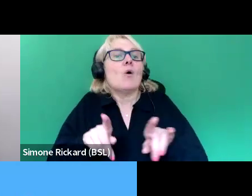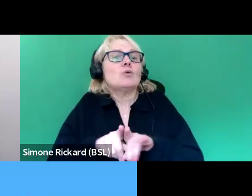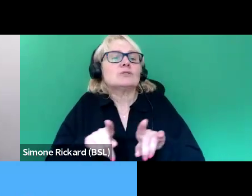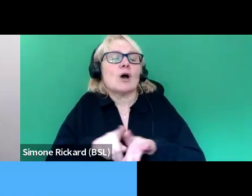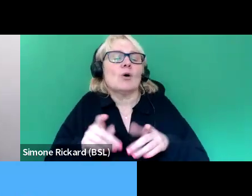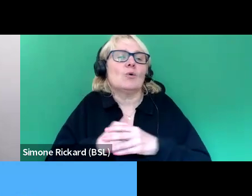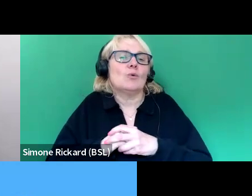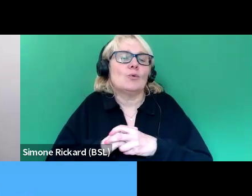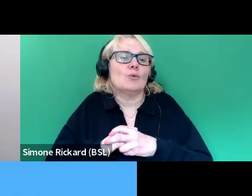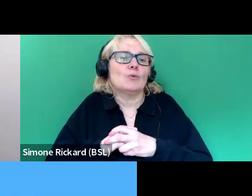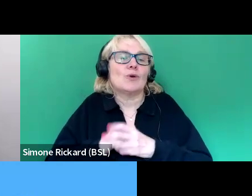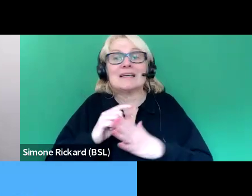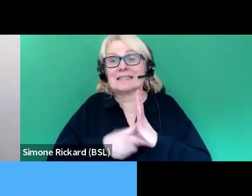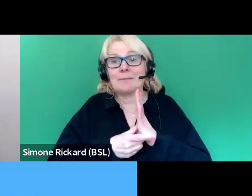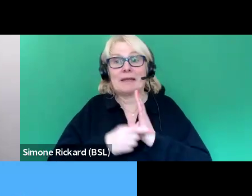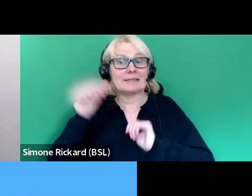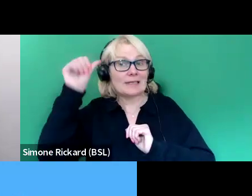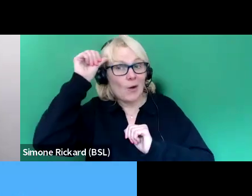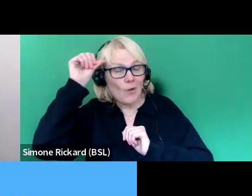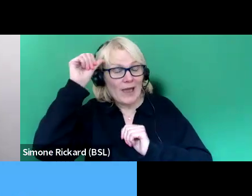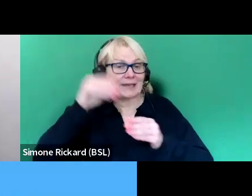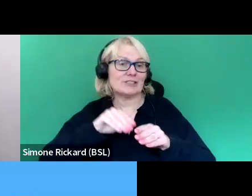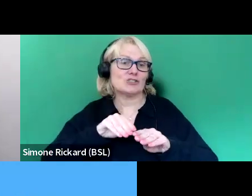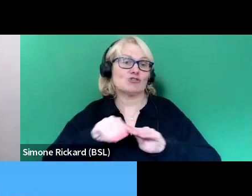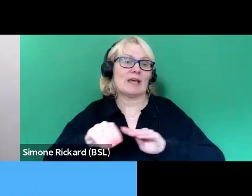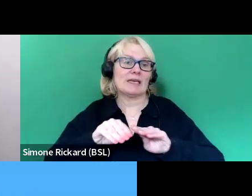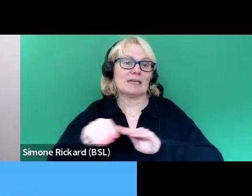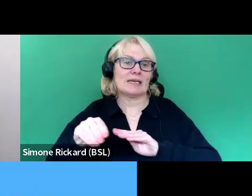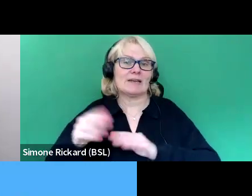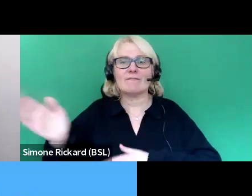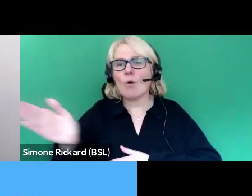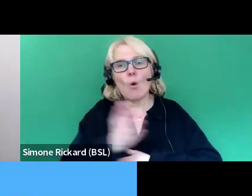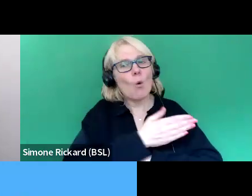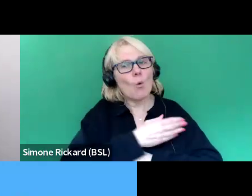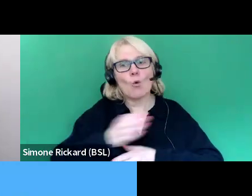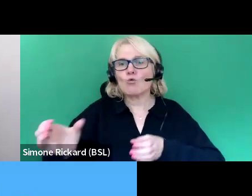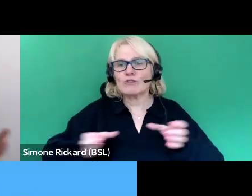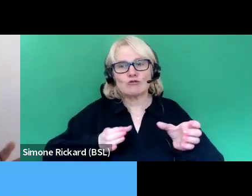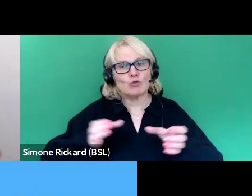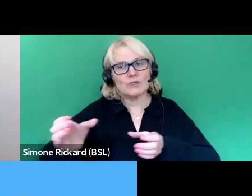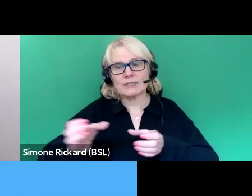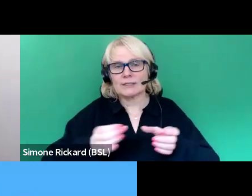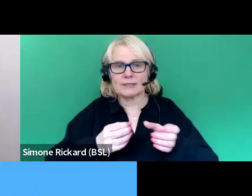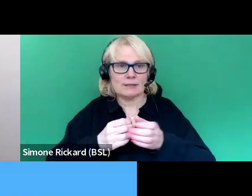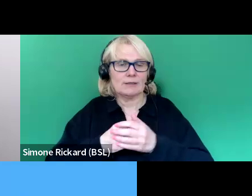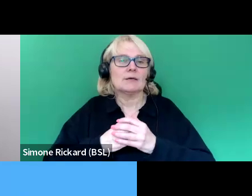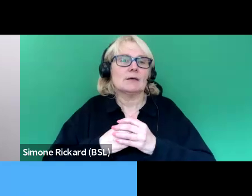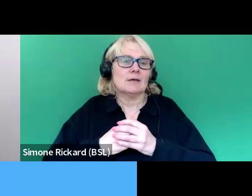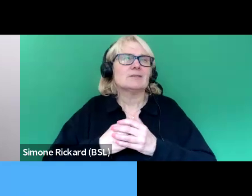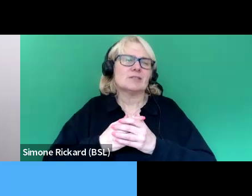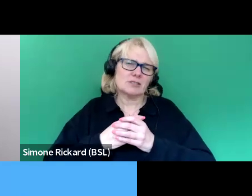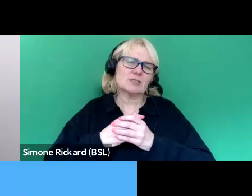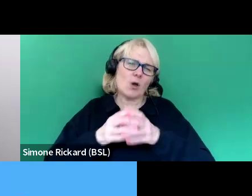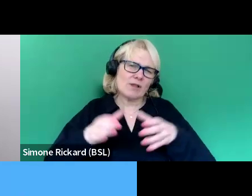Also, we did disability awareness training for all recruiters. So and it's a large company, it's